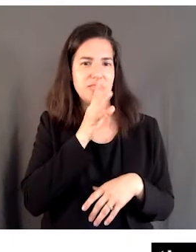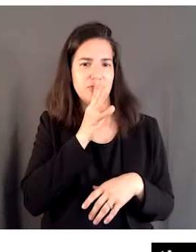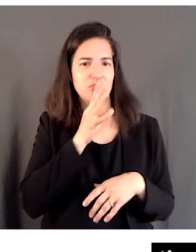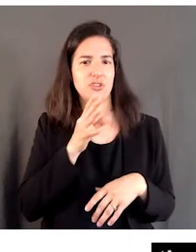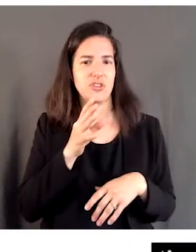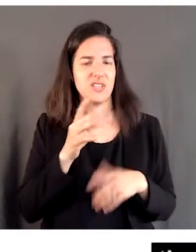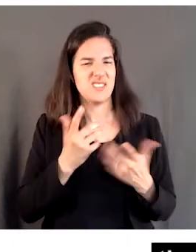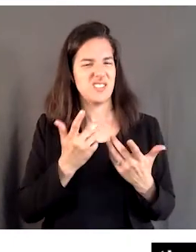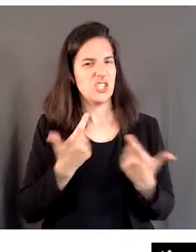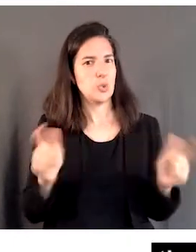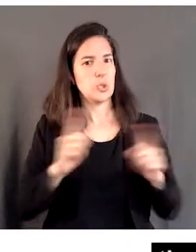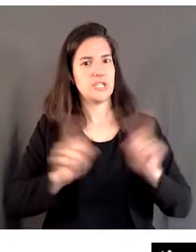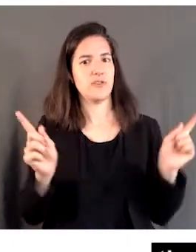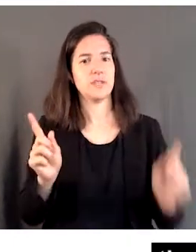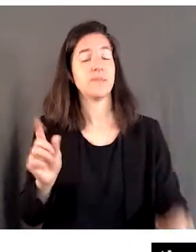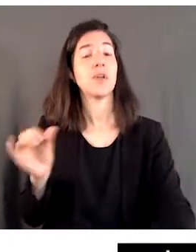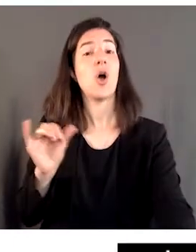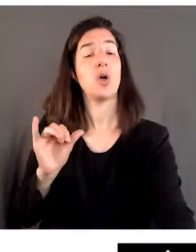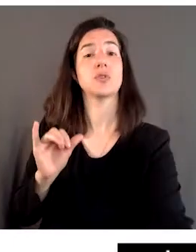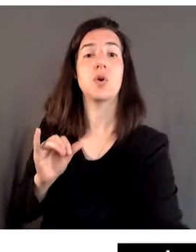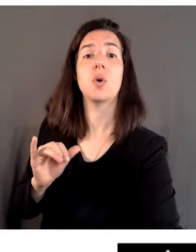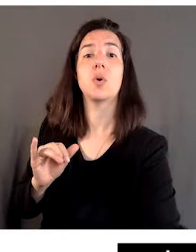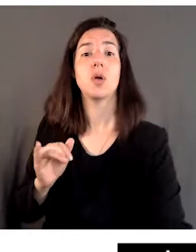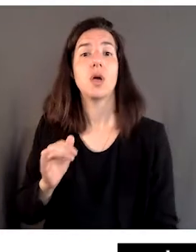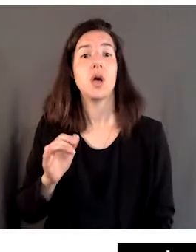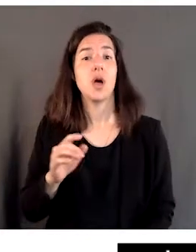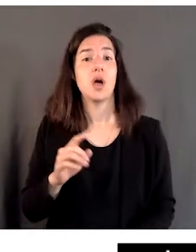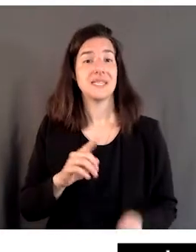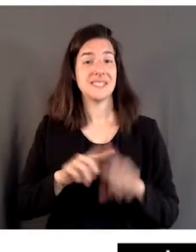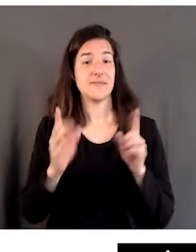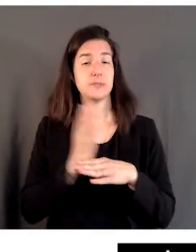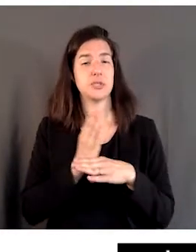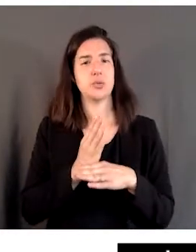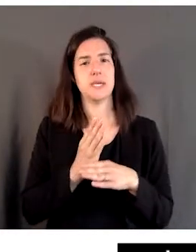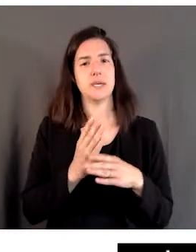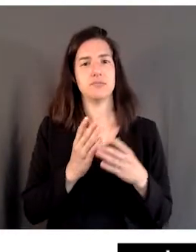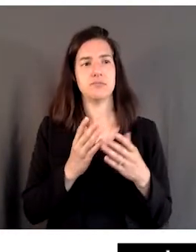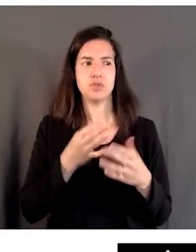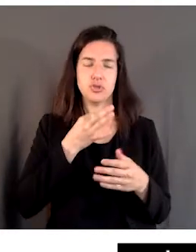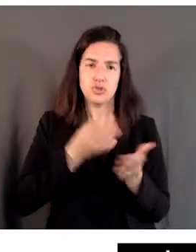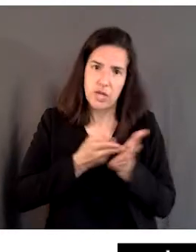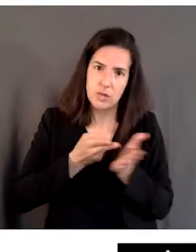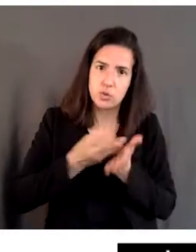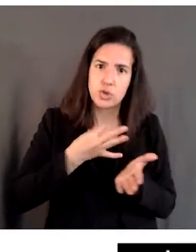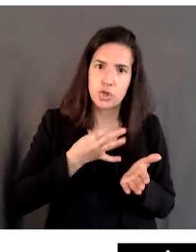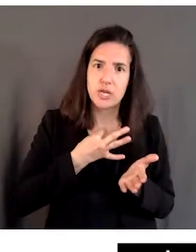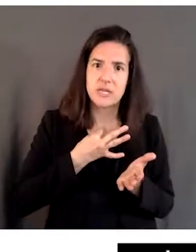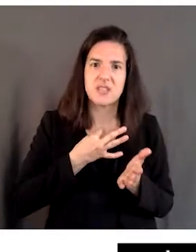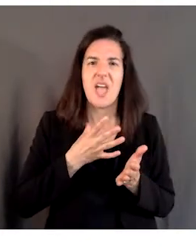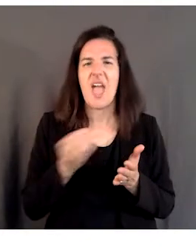there's also a difference between genuinely curious and then just plain ignorance. And so